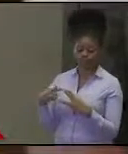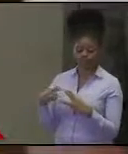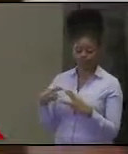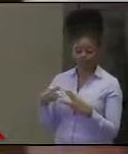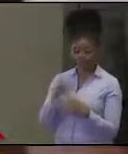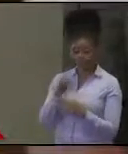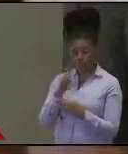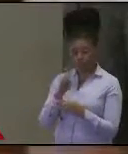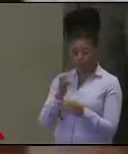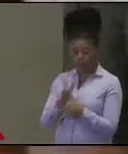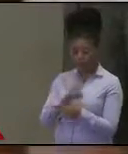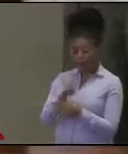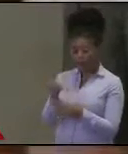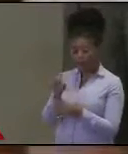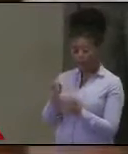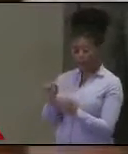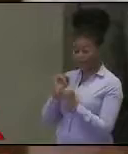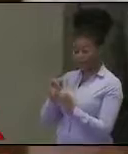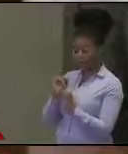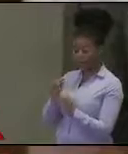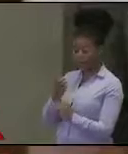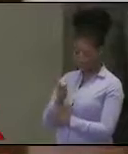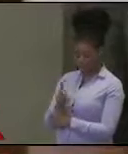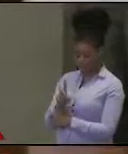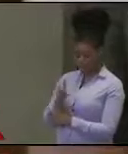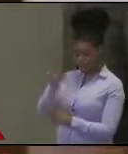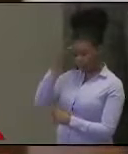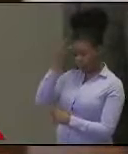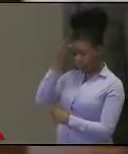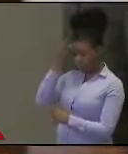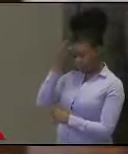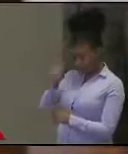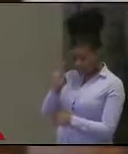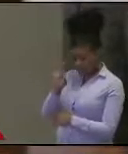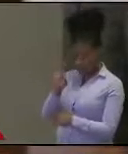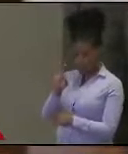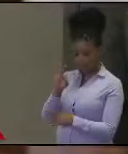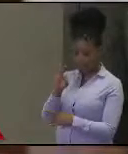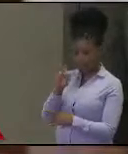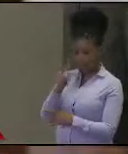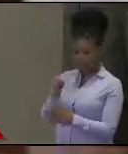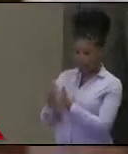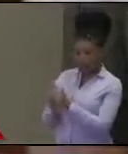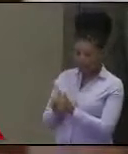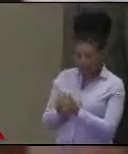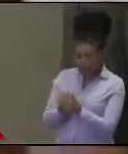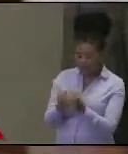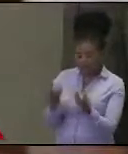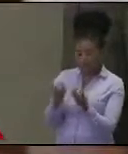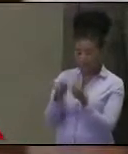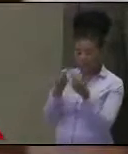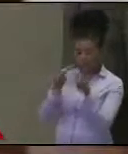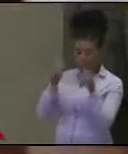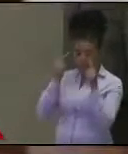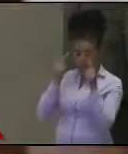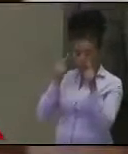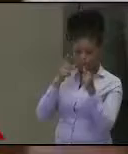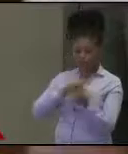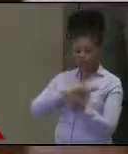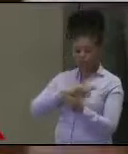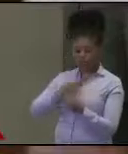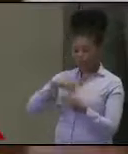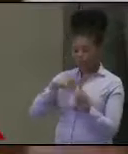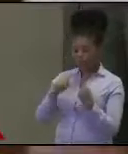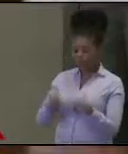But on a serious note, government is committed in partnering with our university because we can't deal